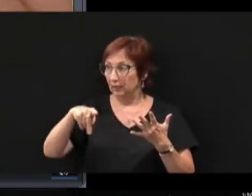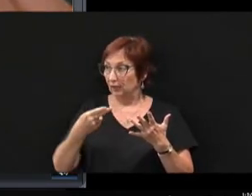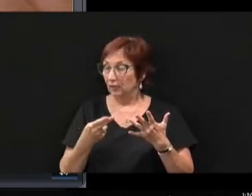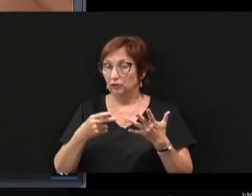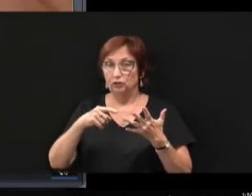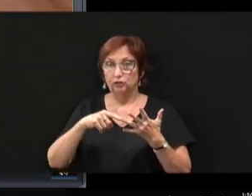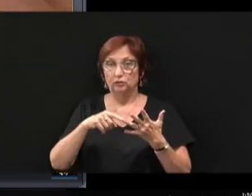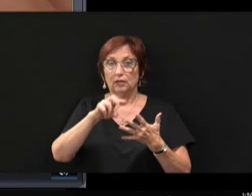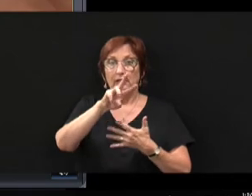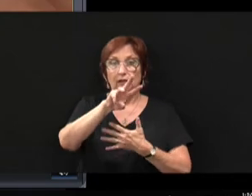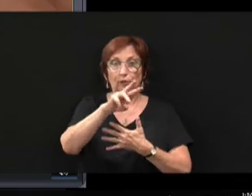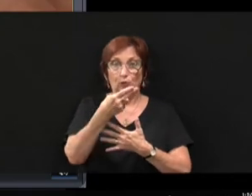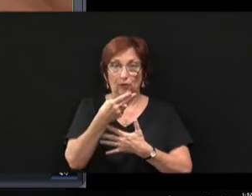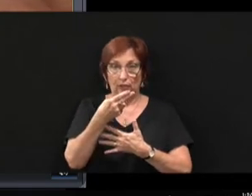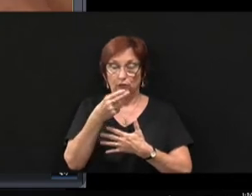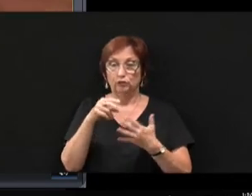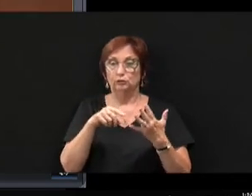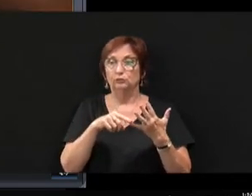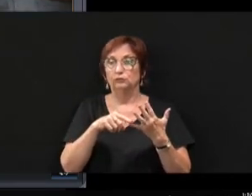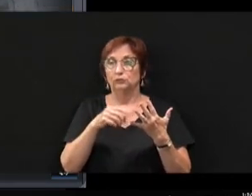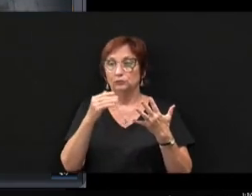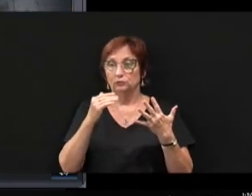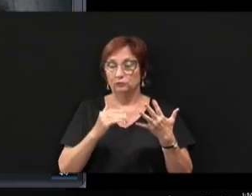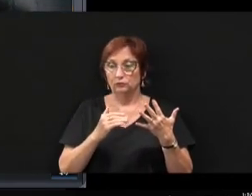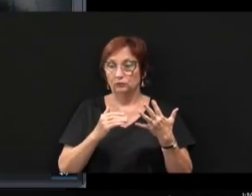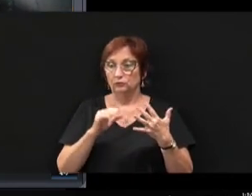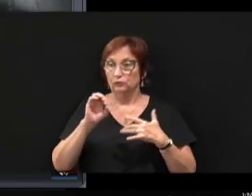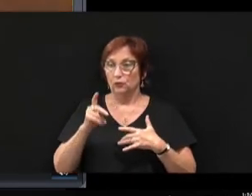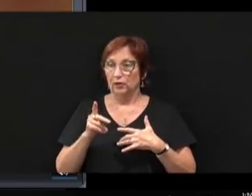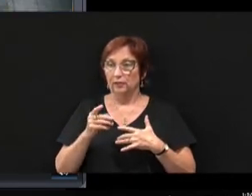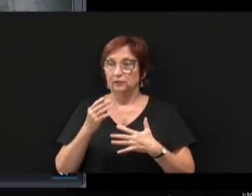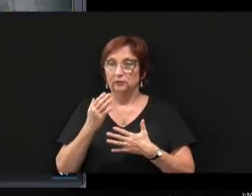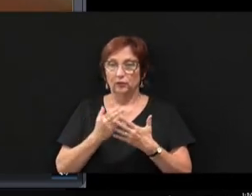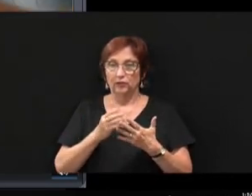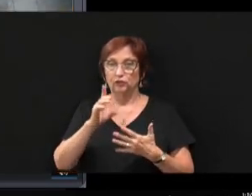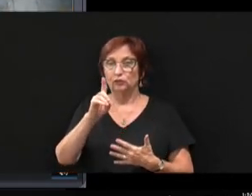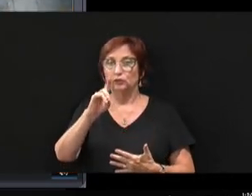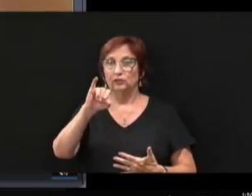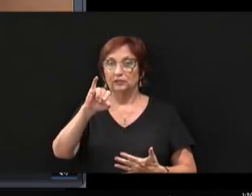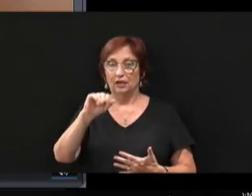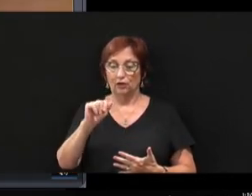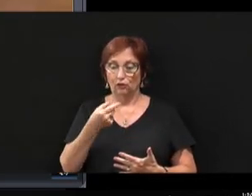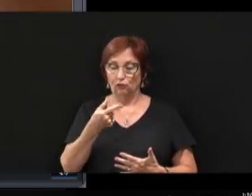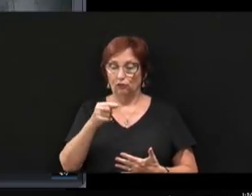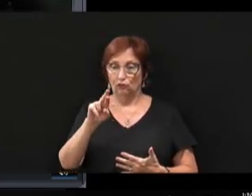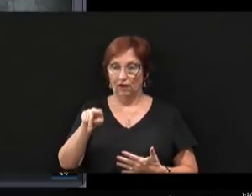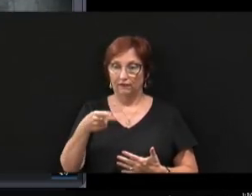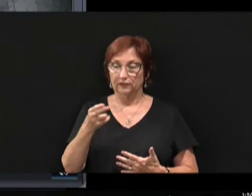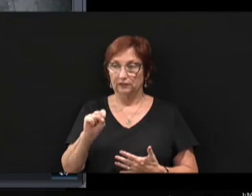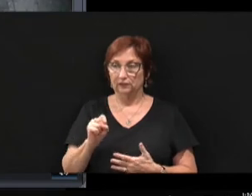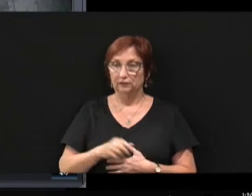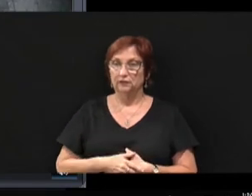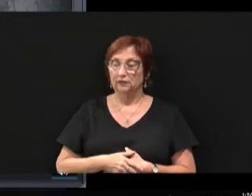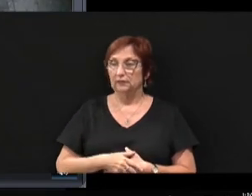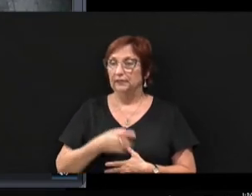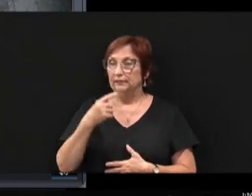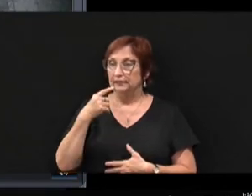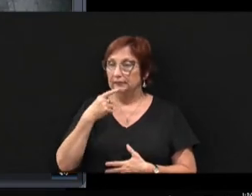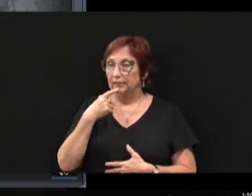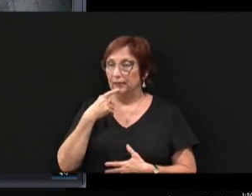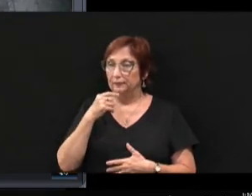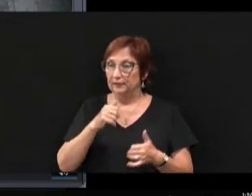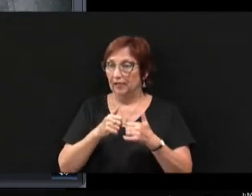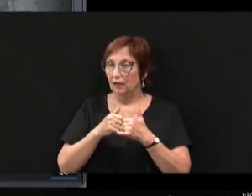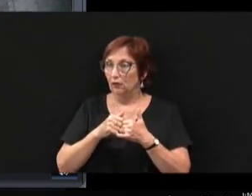and WH. Okay, so here are our digraphs. Let's say these together. Everybody?